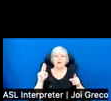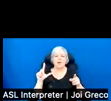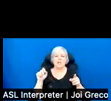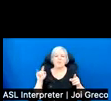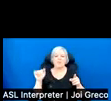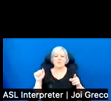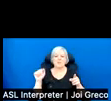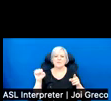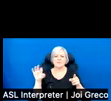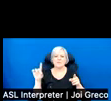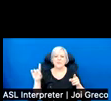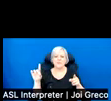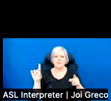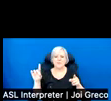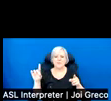Beata to actually just,